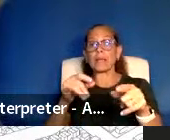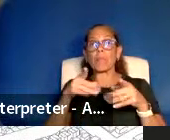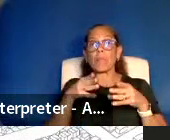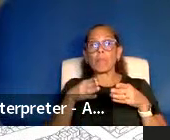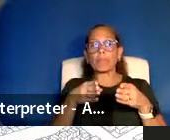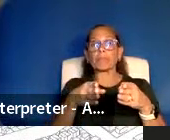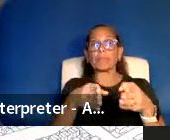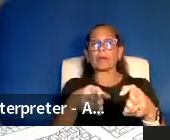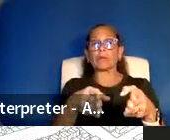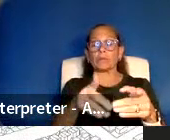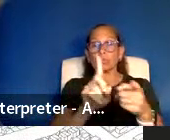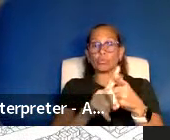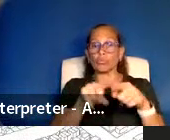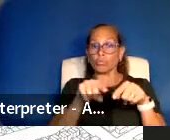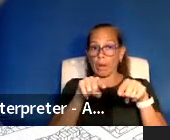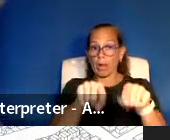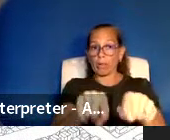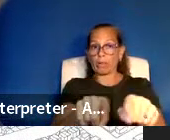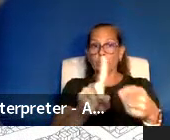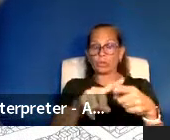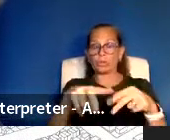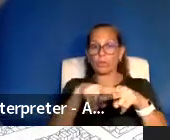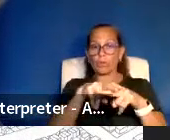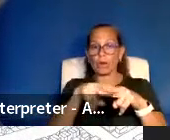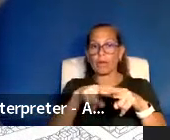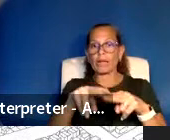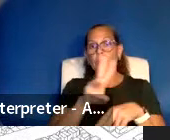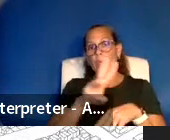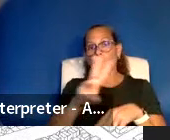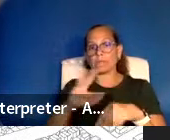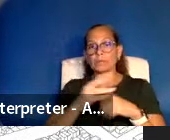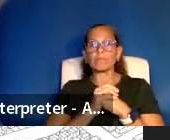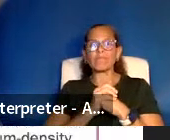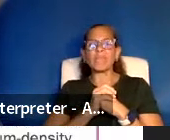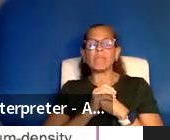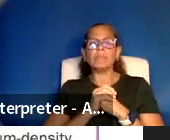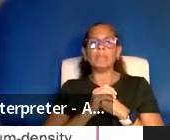the rail line, and East Chester Road to the west of that. Next slide.